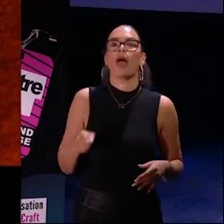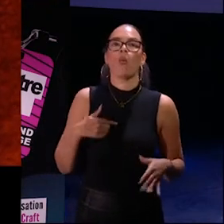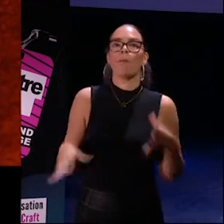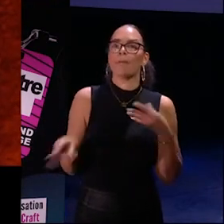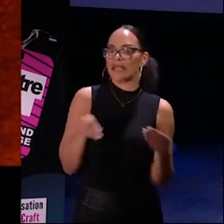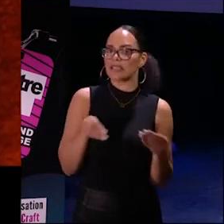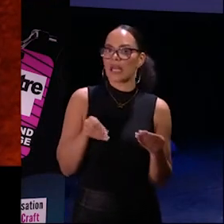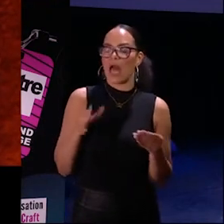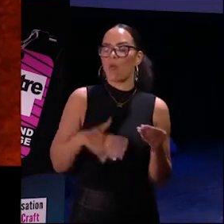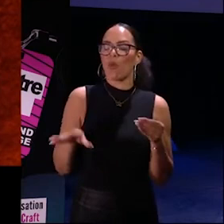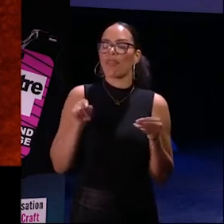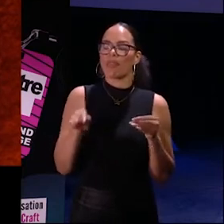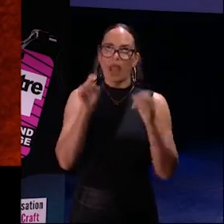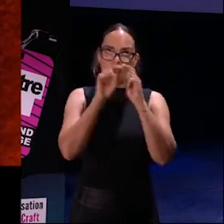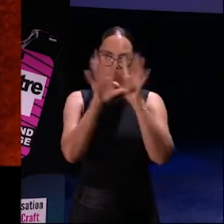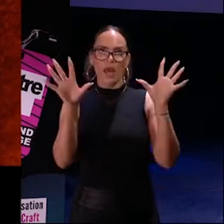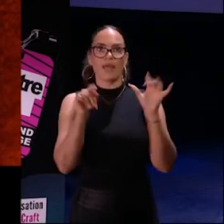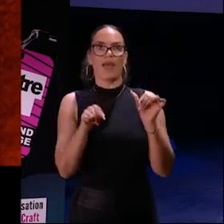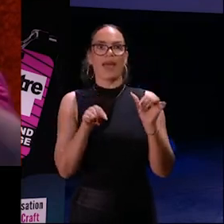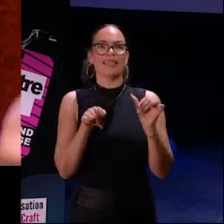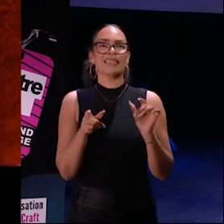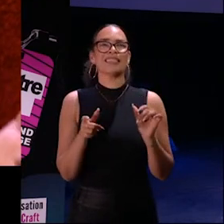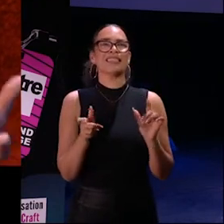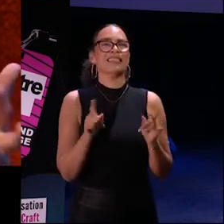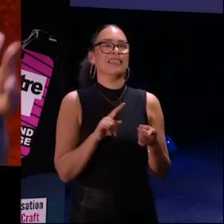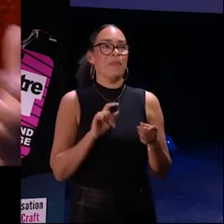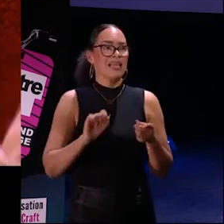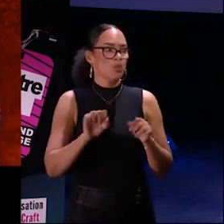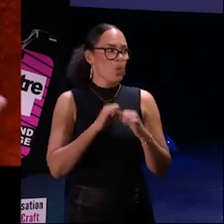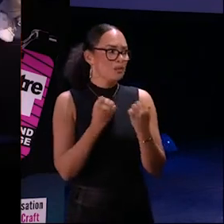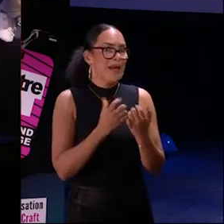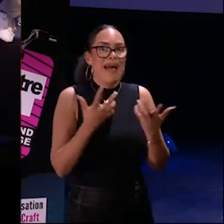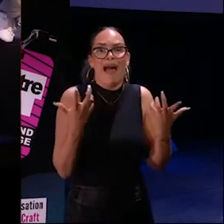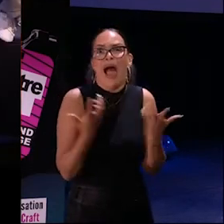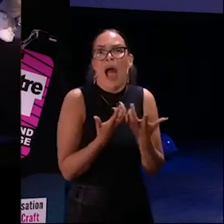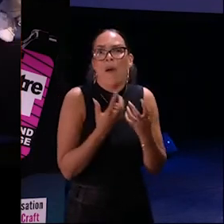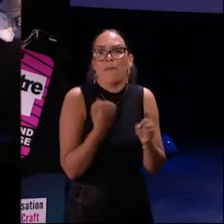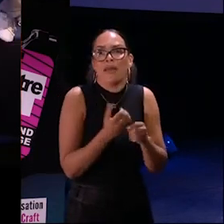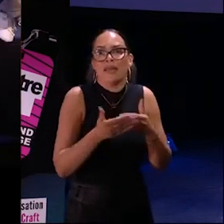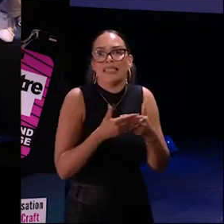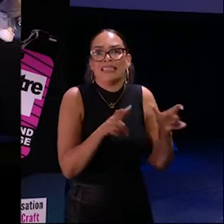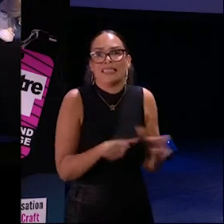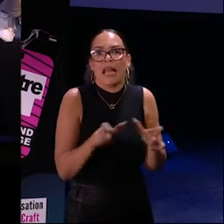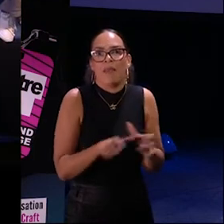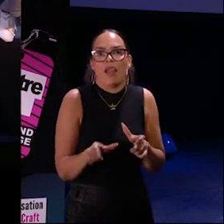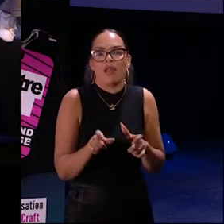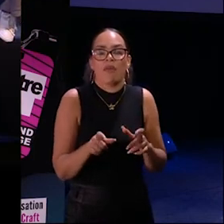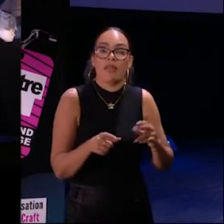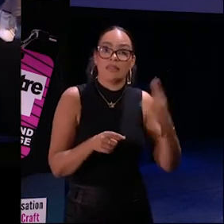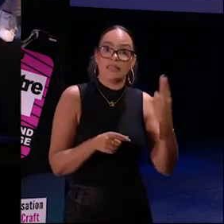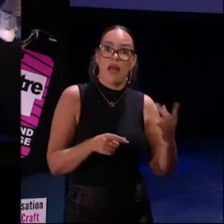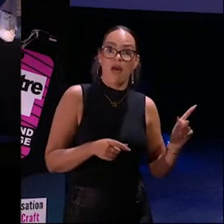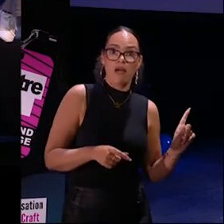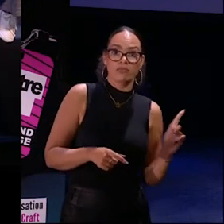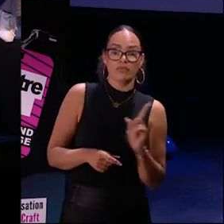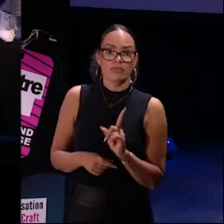that I want because that's what I want it to look like." And he's there, you know, all of his workshop is there, going, "How on earth can we make this more sustainably?" Whereas if his designer comes in and says,